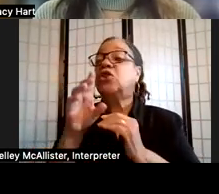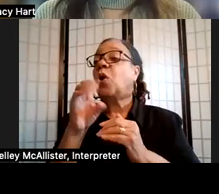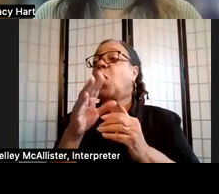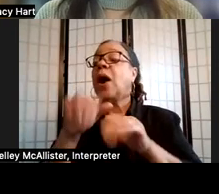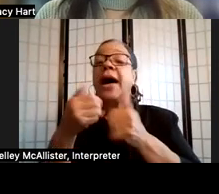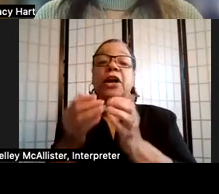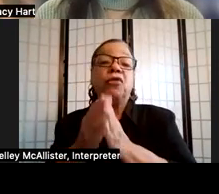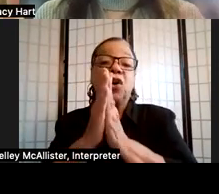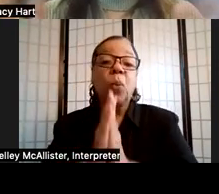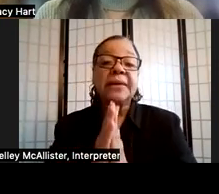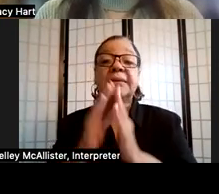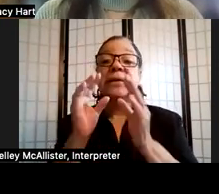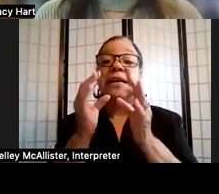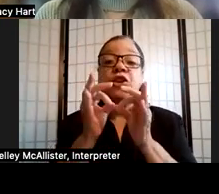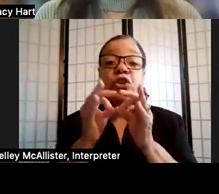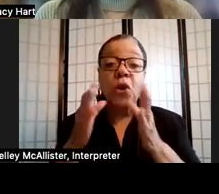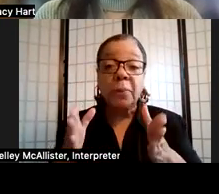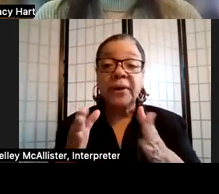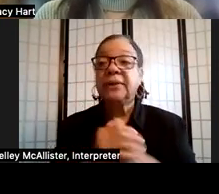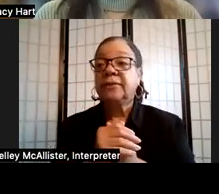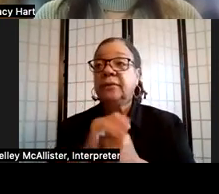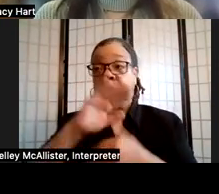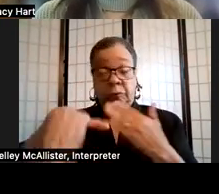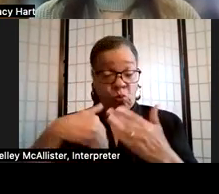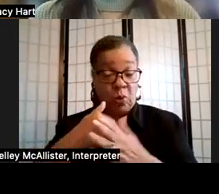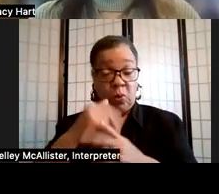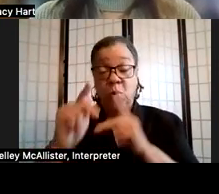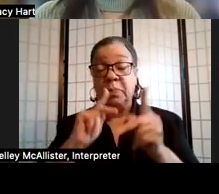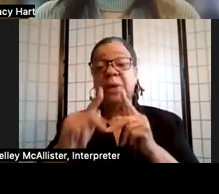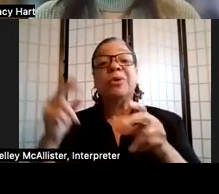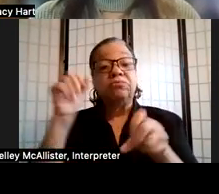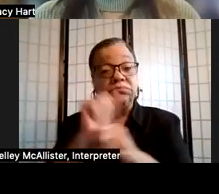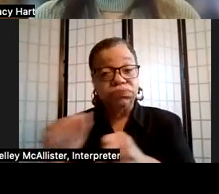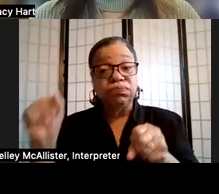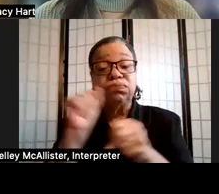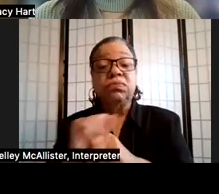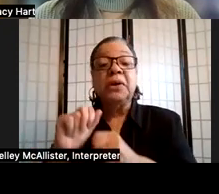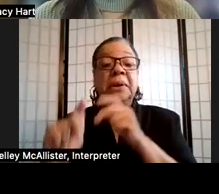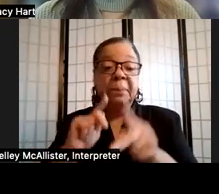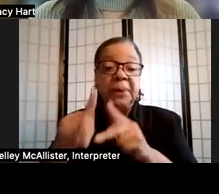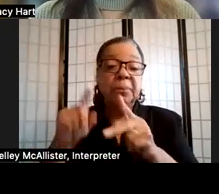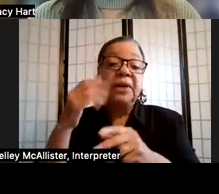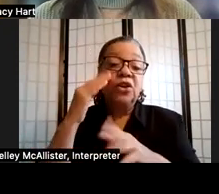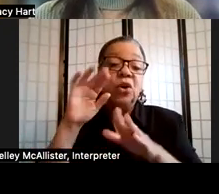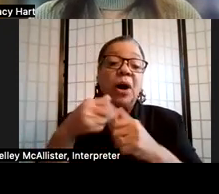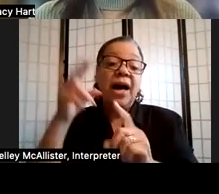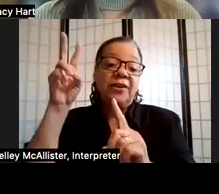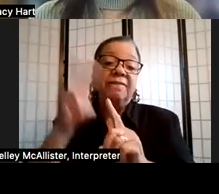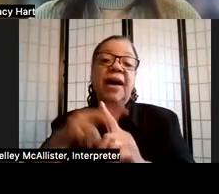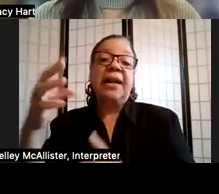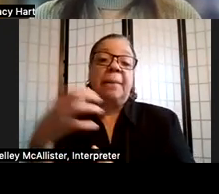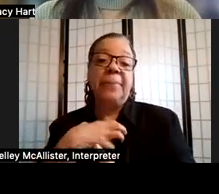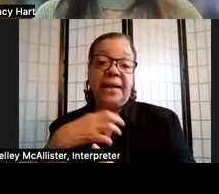interpreters. And while everybody works hard to do their best, people need to know how to file a complaint.